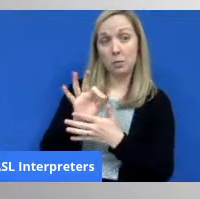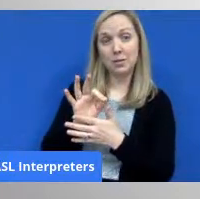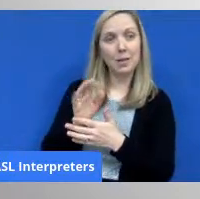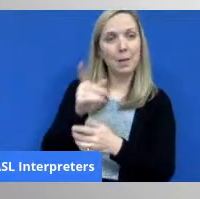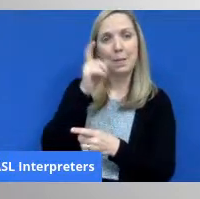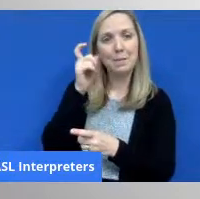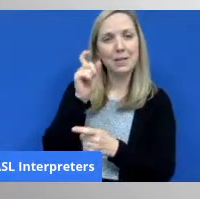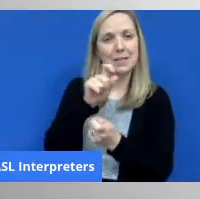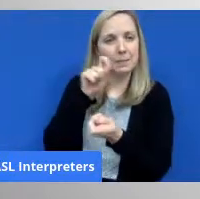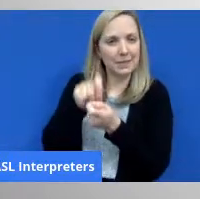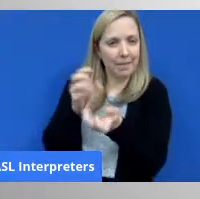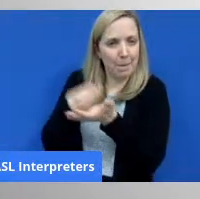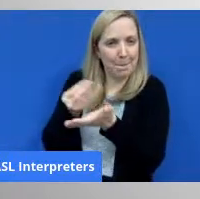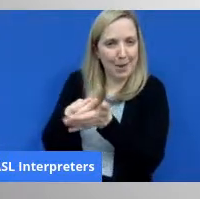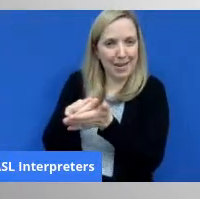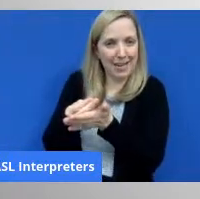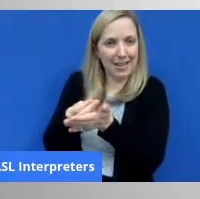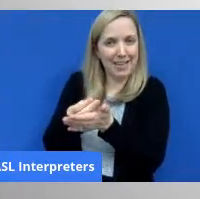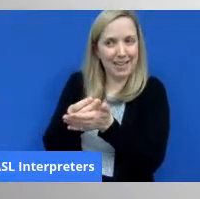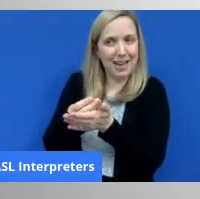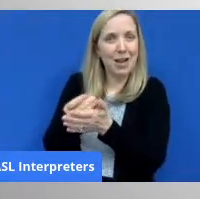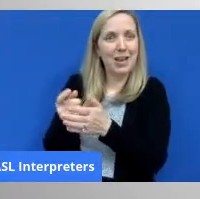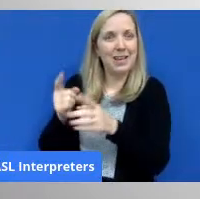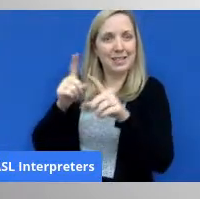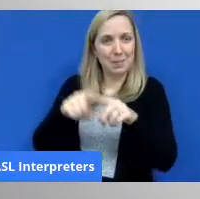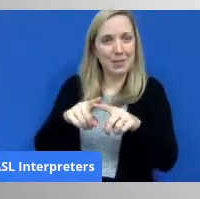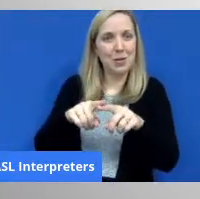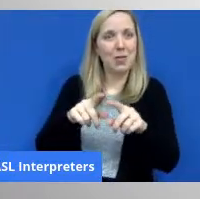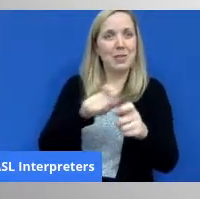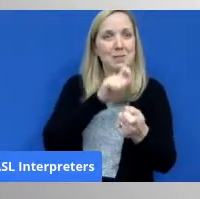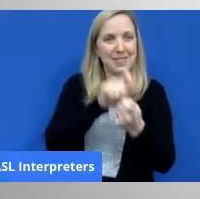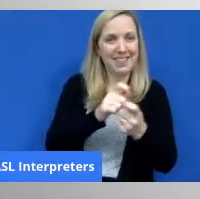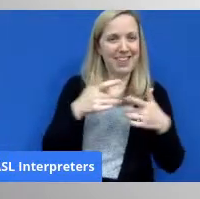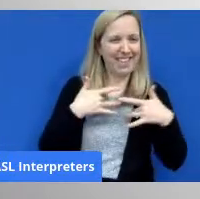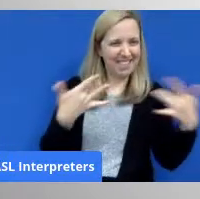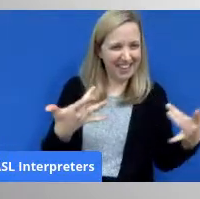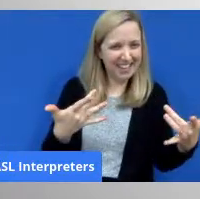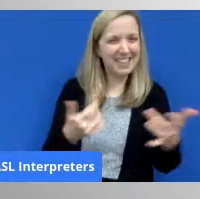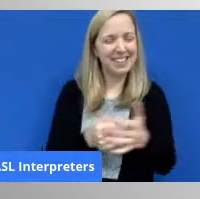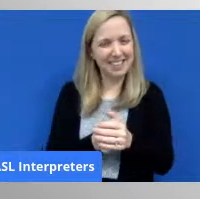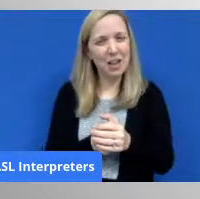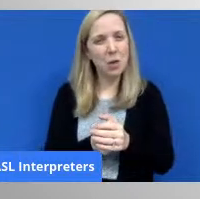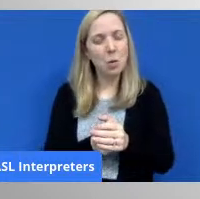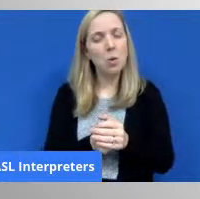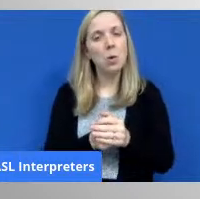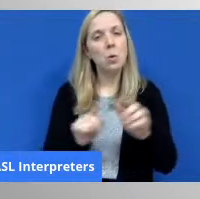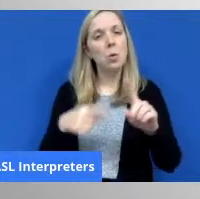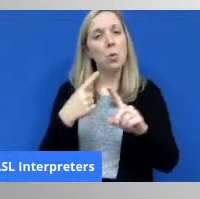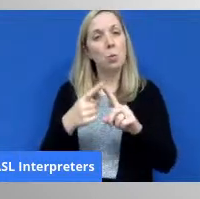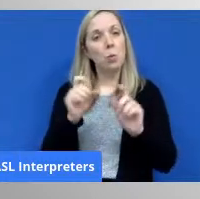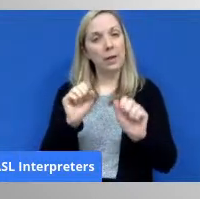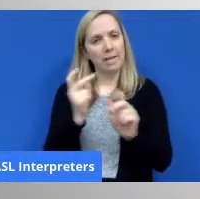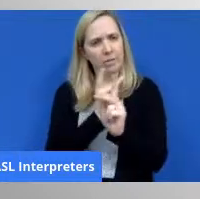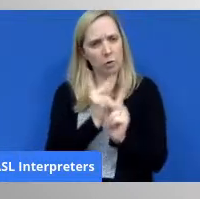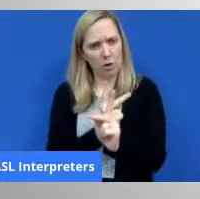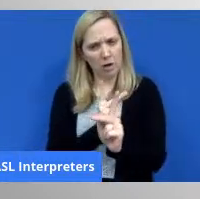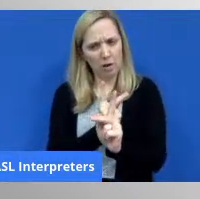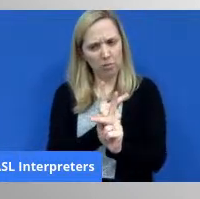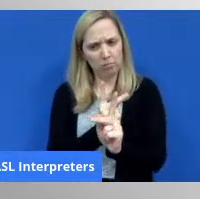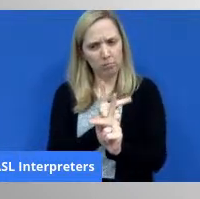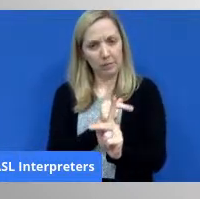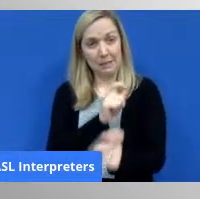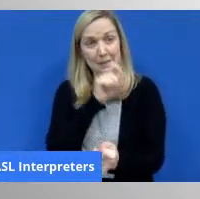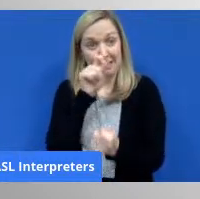for different activities. And so once we can be more specific about what it is we want to do, then we can make